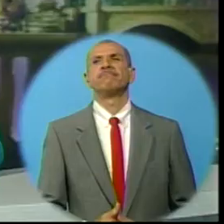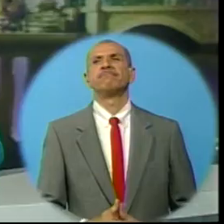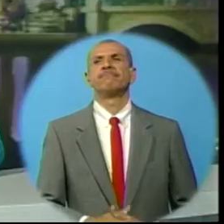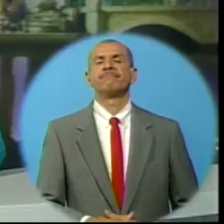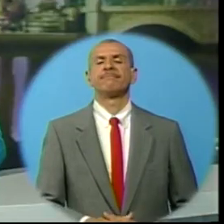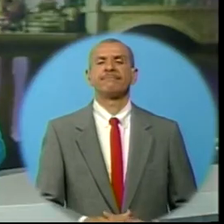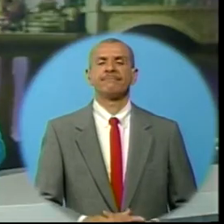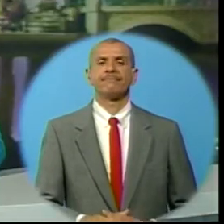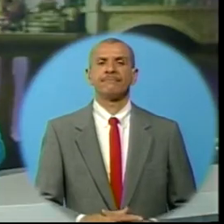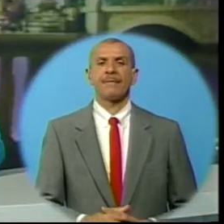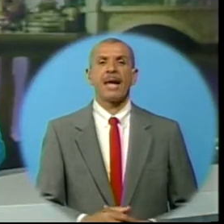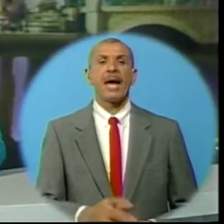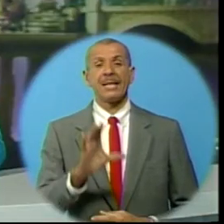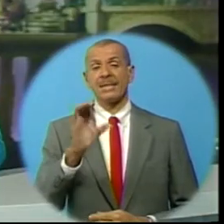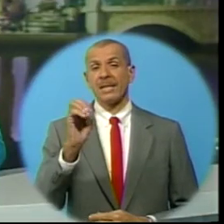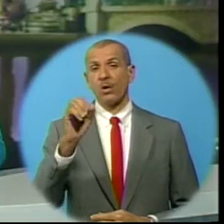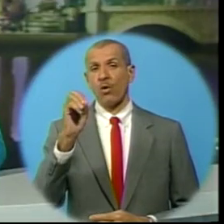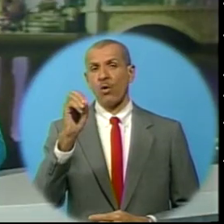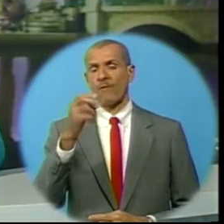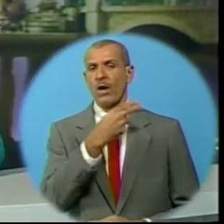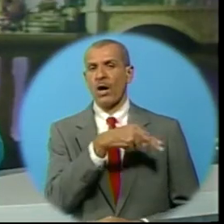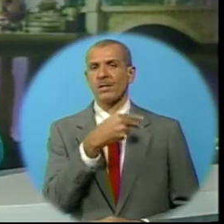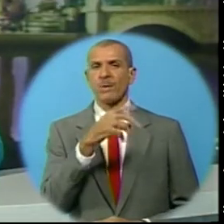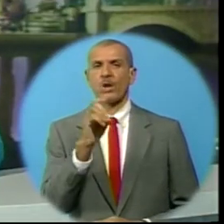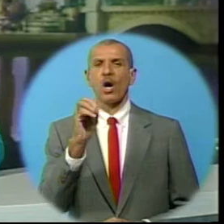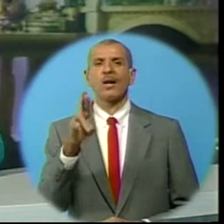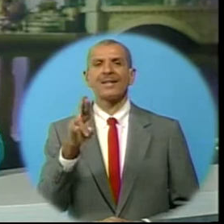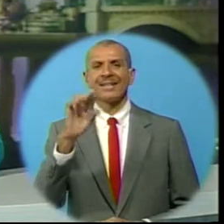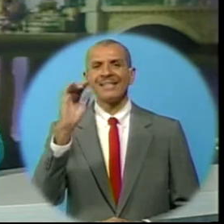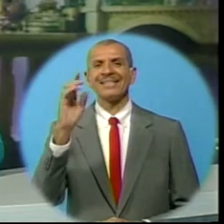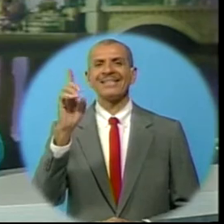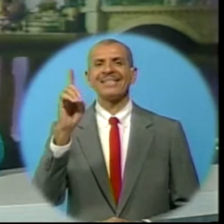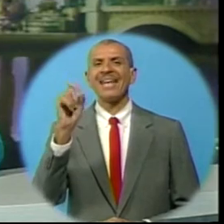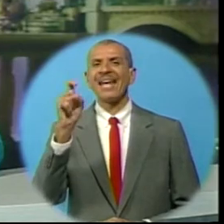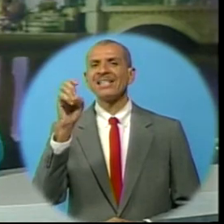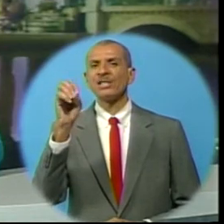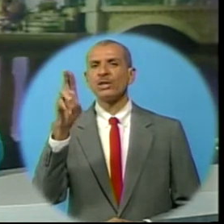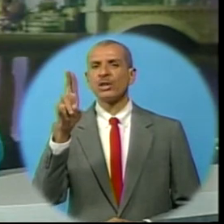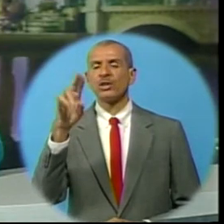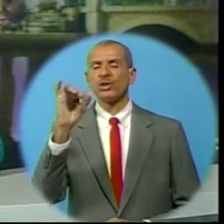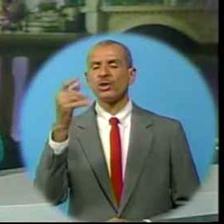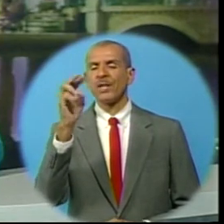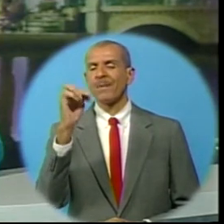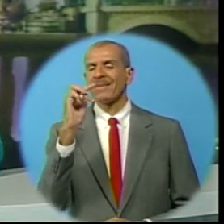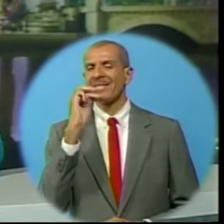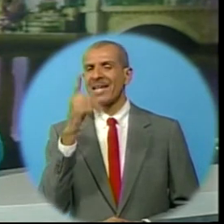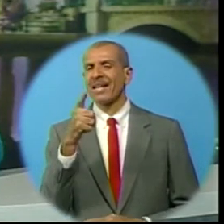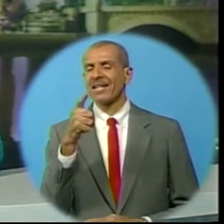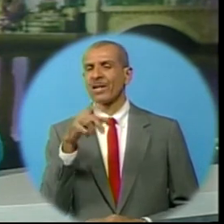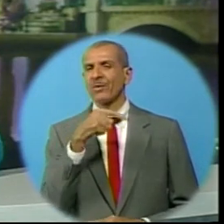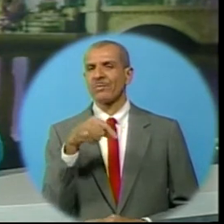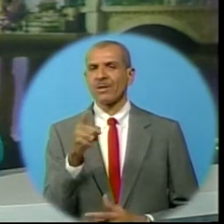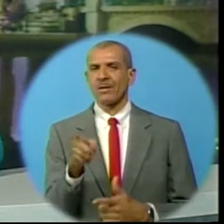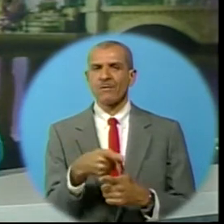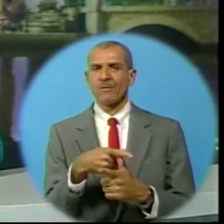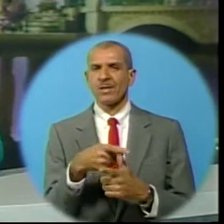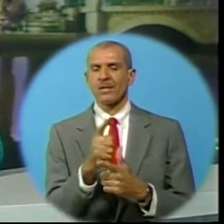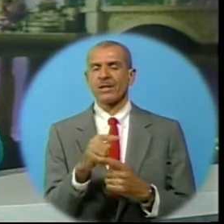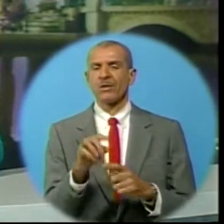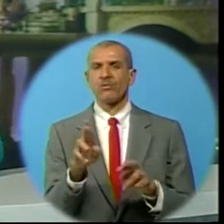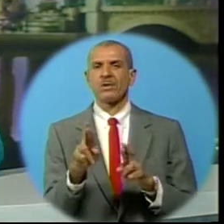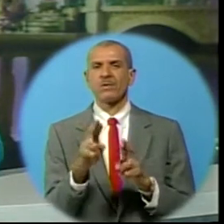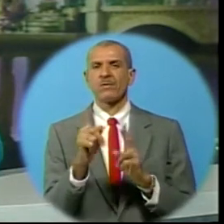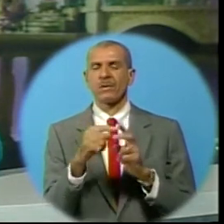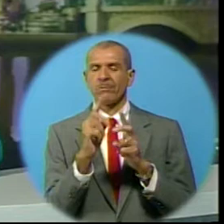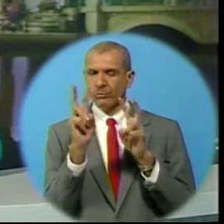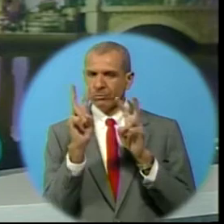resistance. And CEO of the hospital, Dr. Dexter James, says the QEH is one of the first in the region to promote